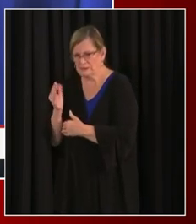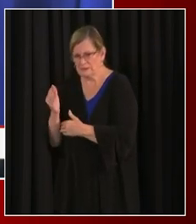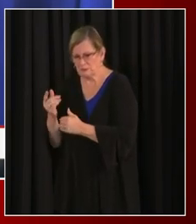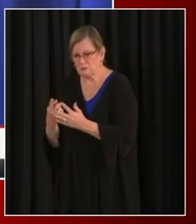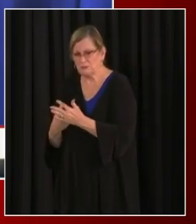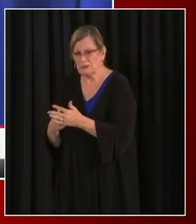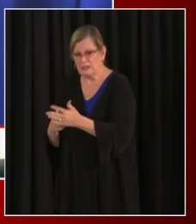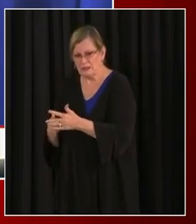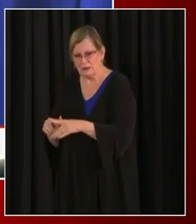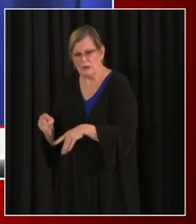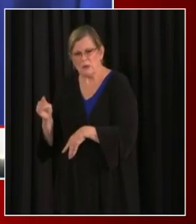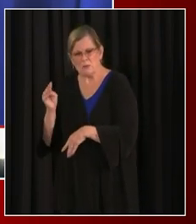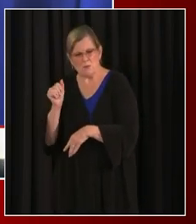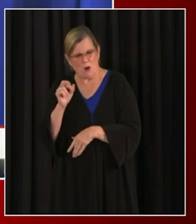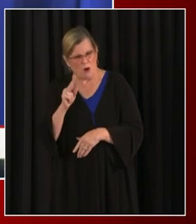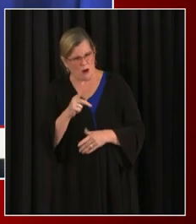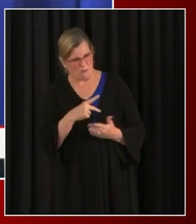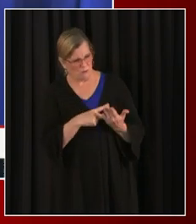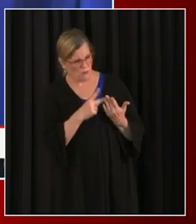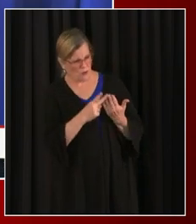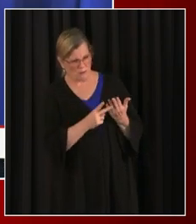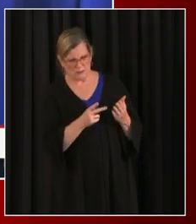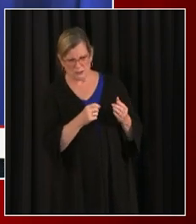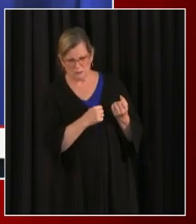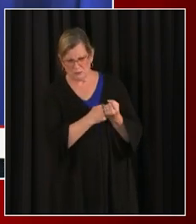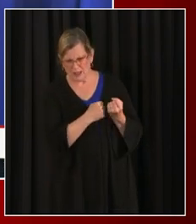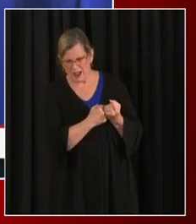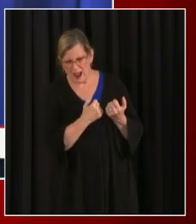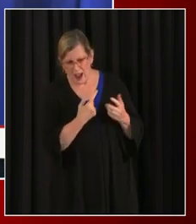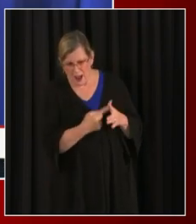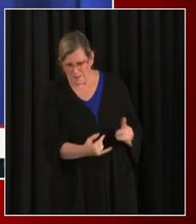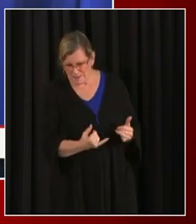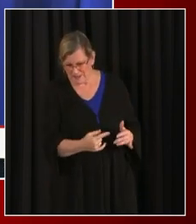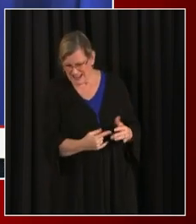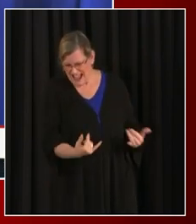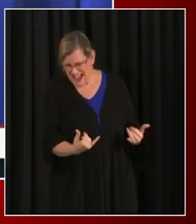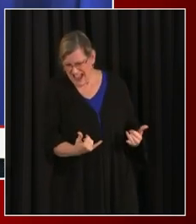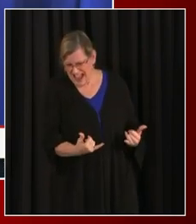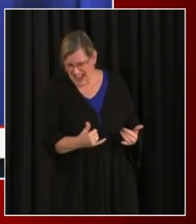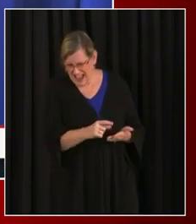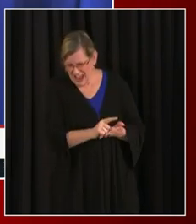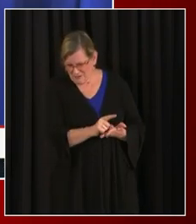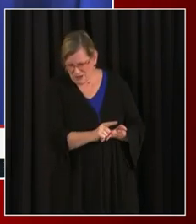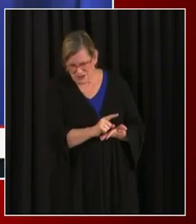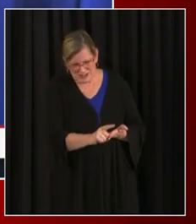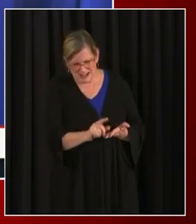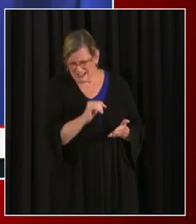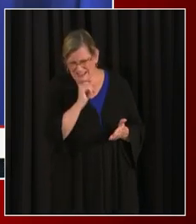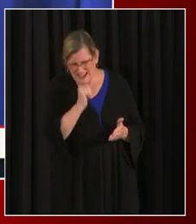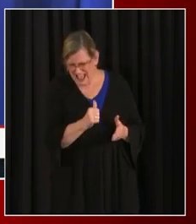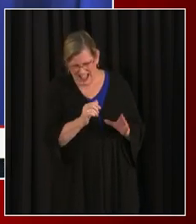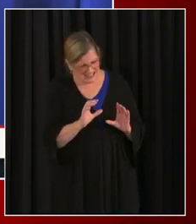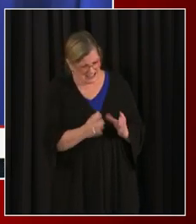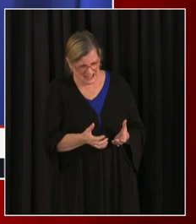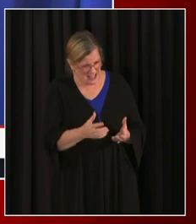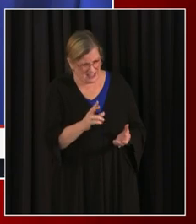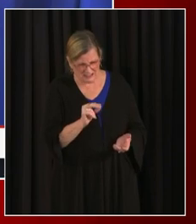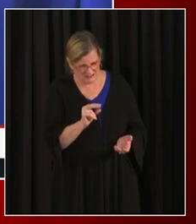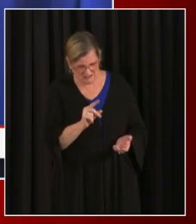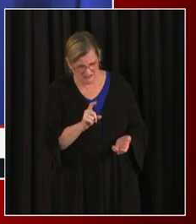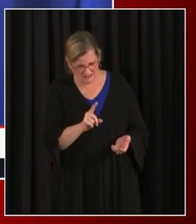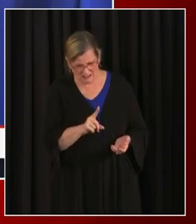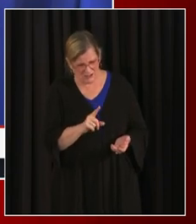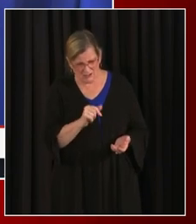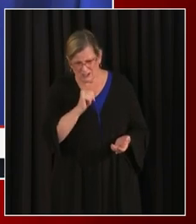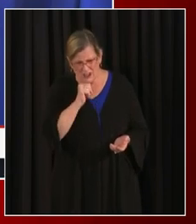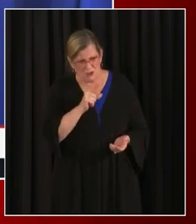say programs and support services, so what's happening now and over the next few weeks are not classes, is that correct? It would not be,